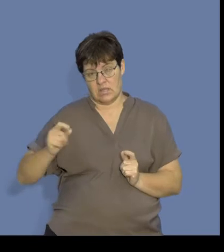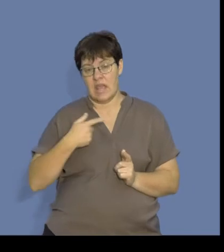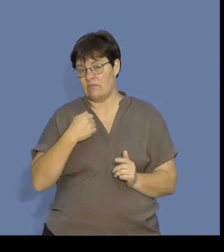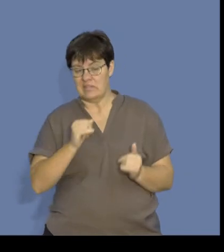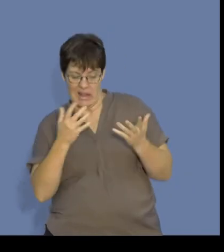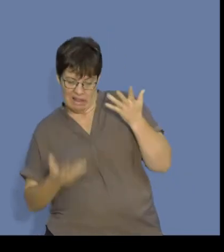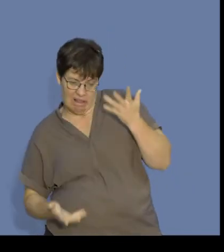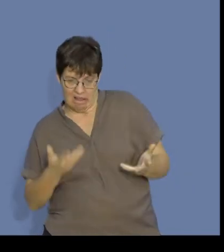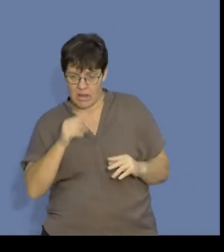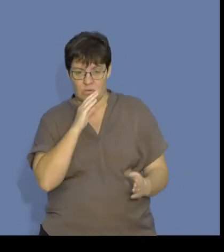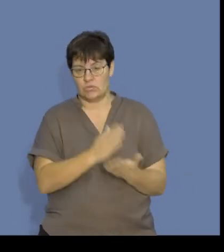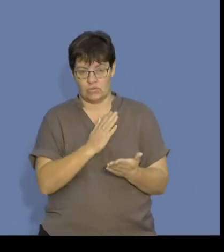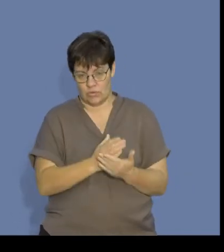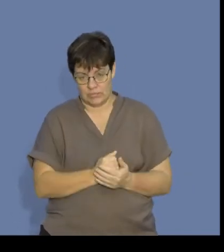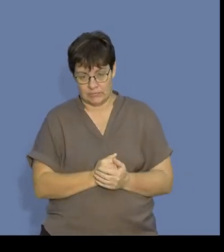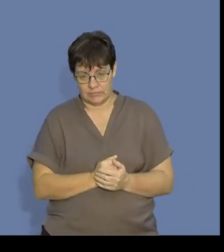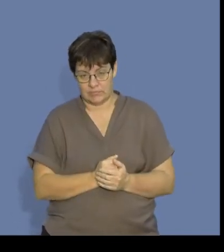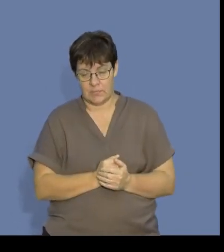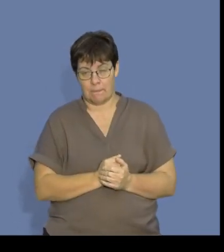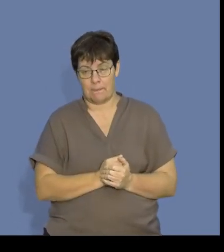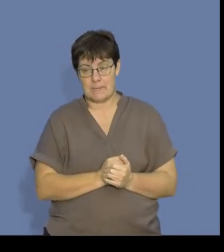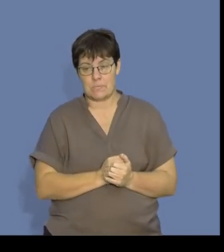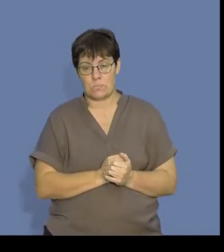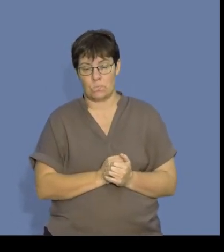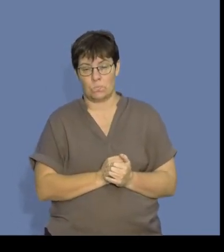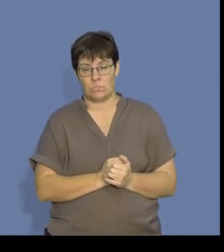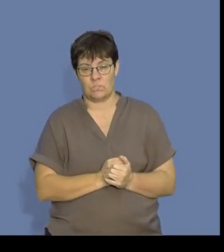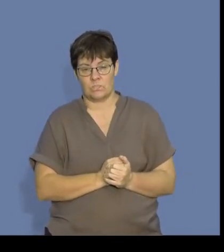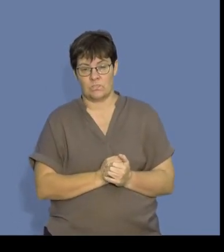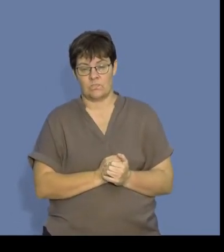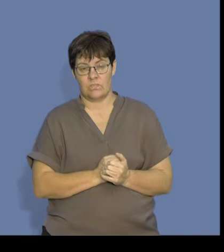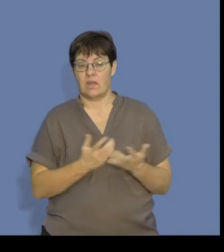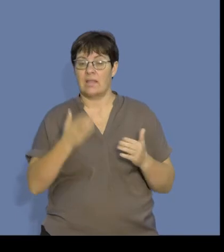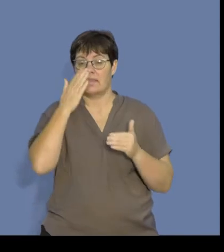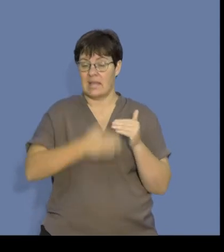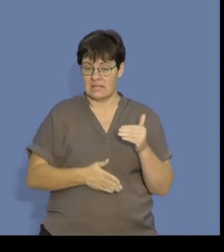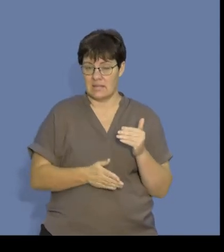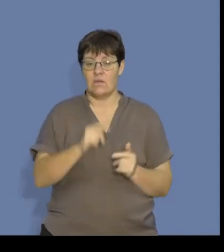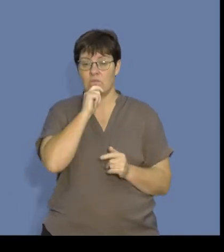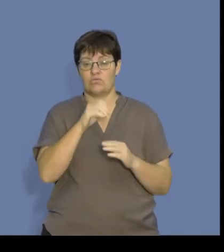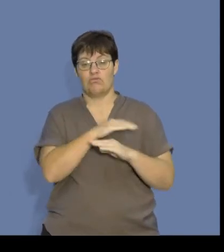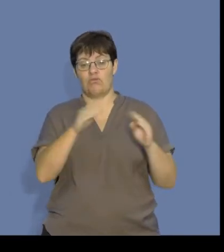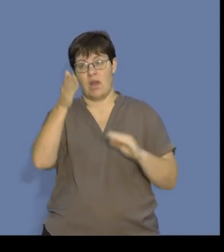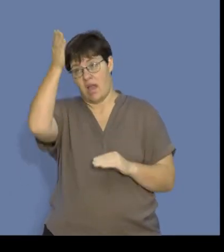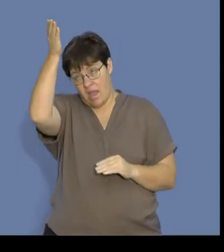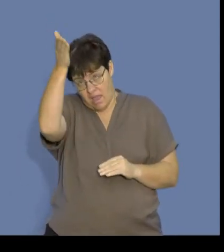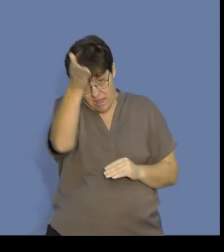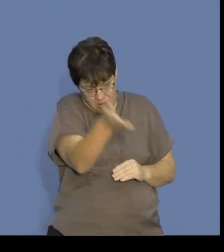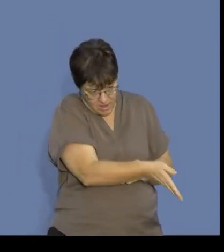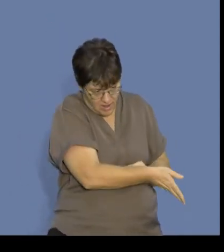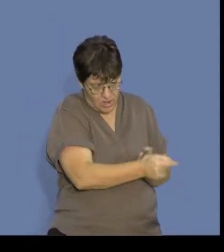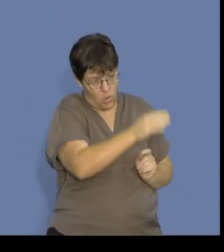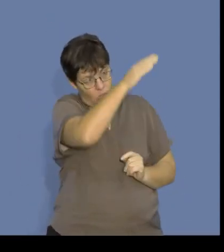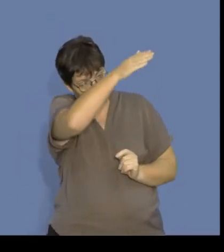a dotted line if you're still a bit shaky in terms of plotting them on a Cartesian plane. At the end, use a